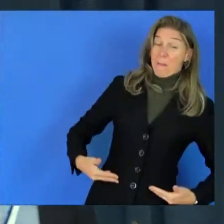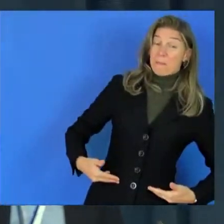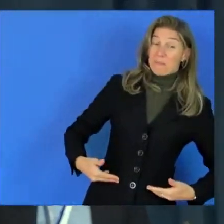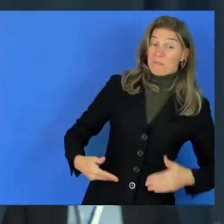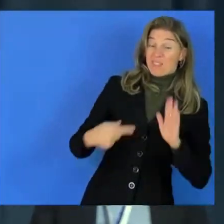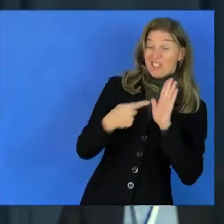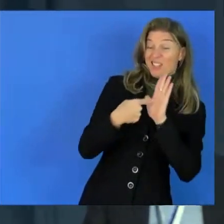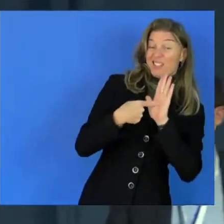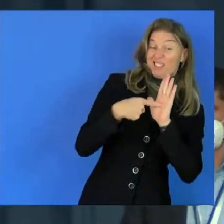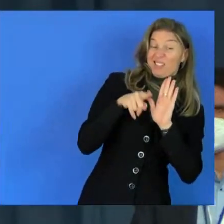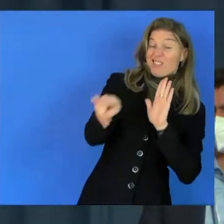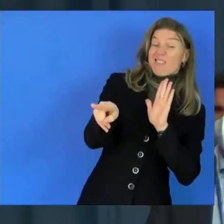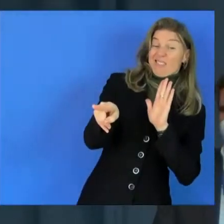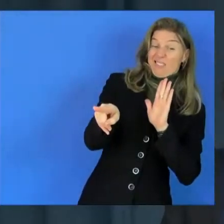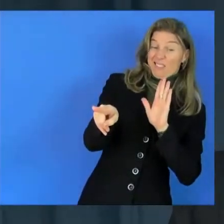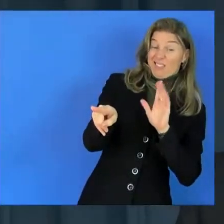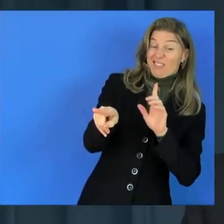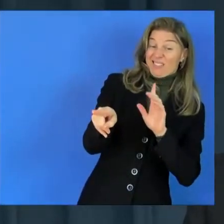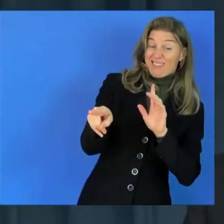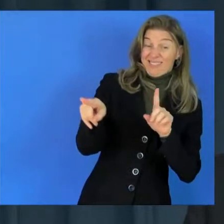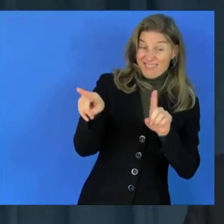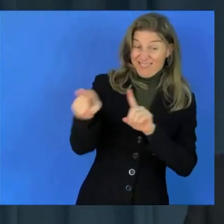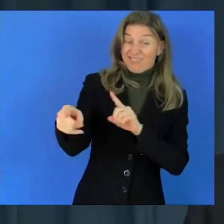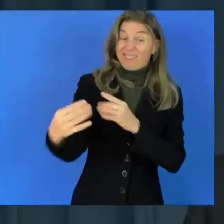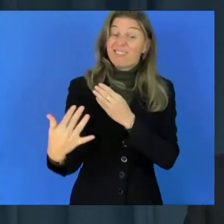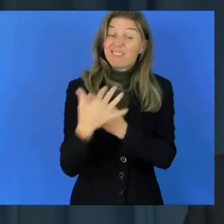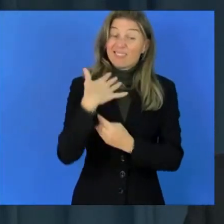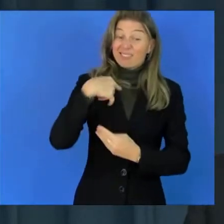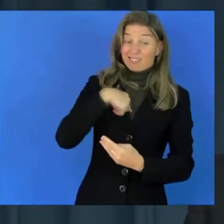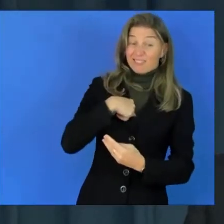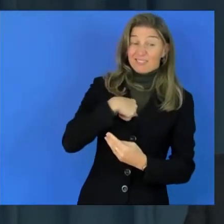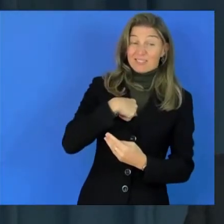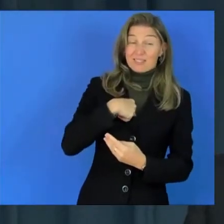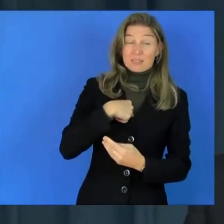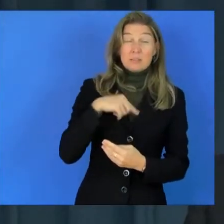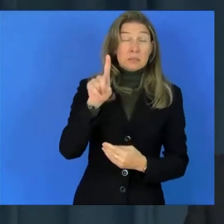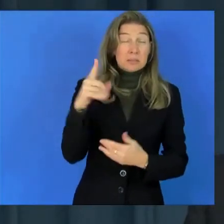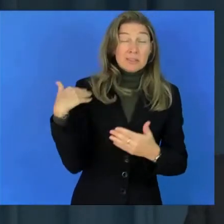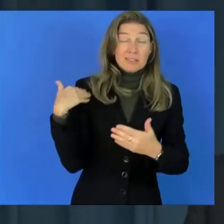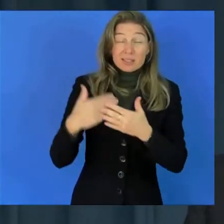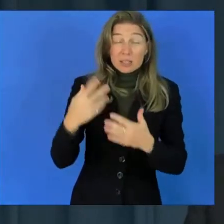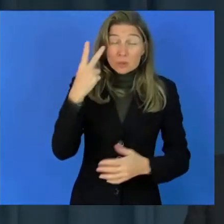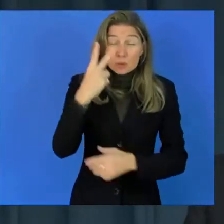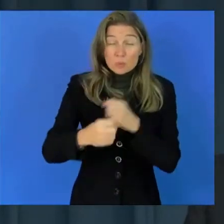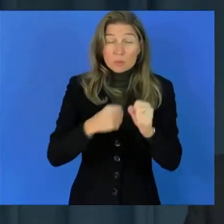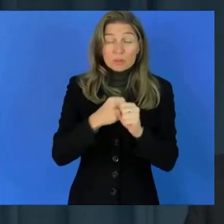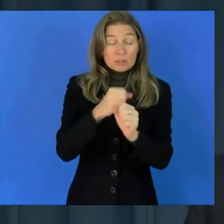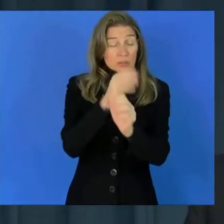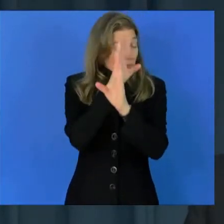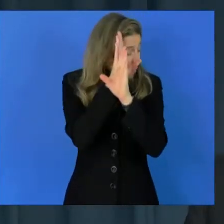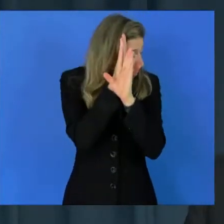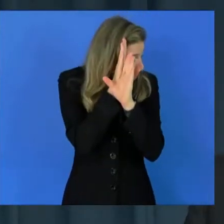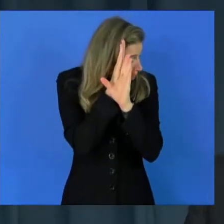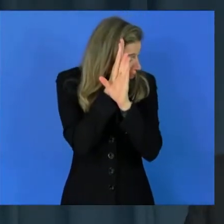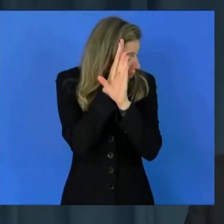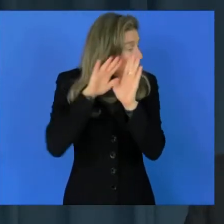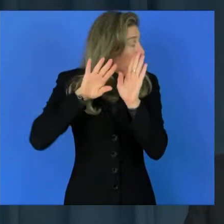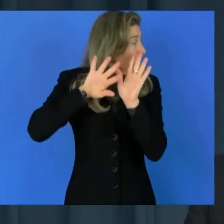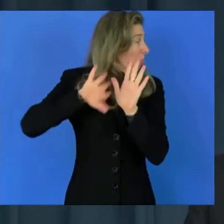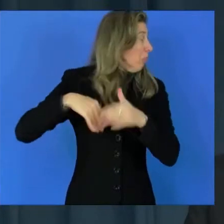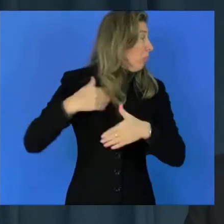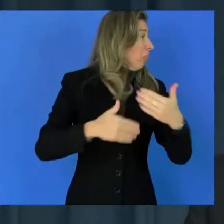pandemic and forget and turn a blind eye to what we have learned. We must